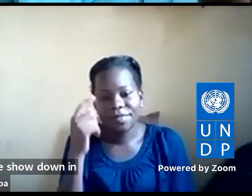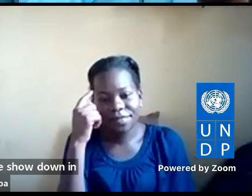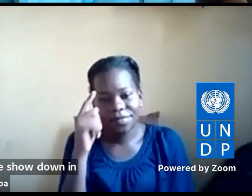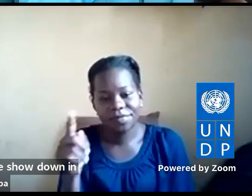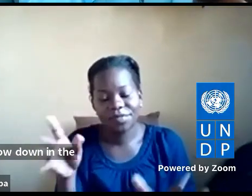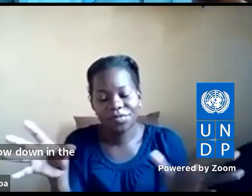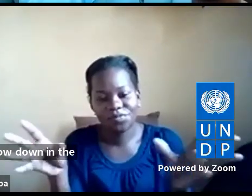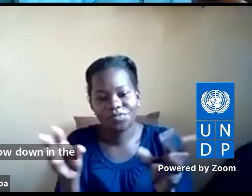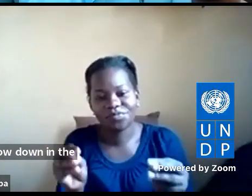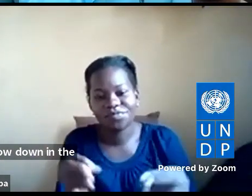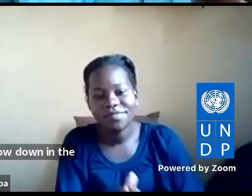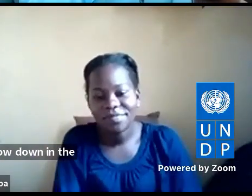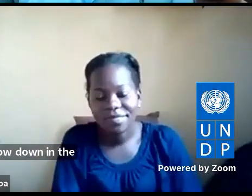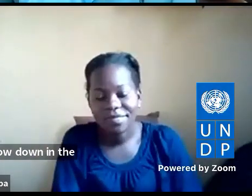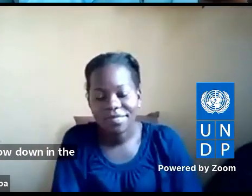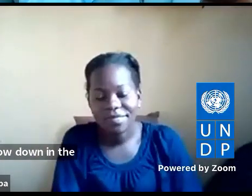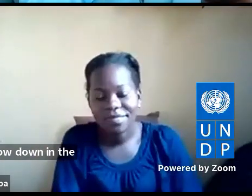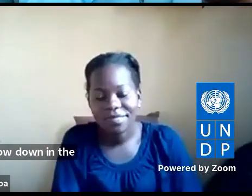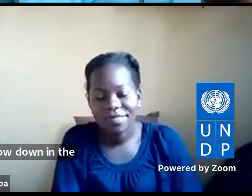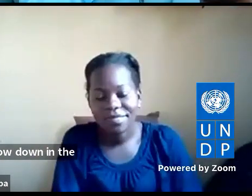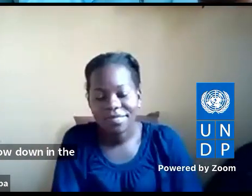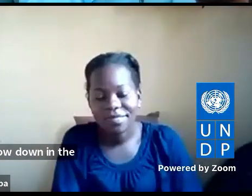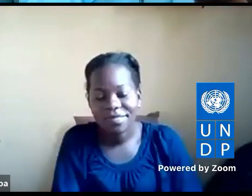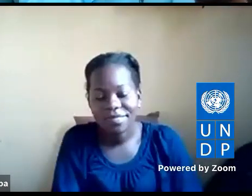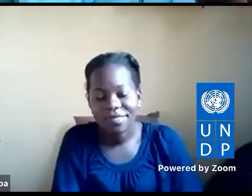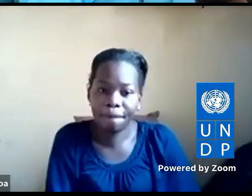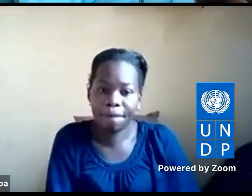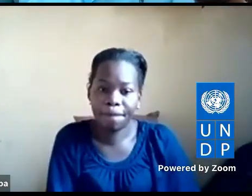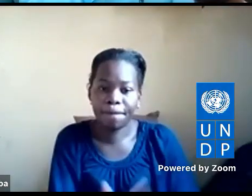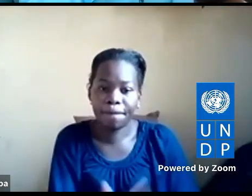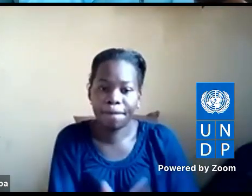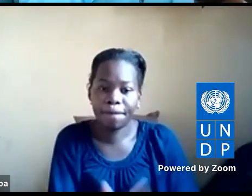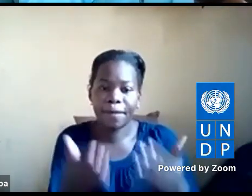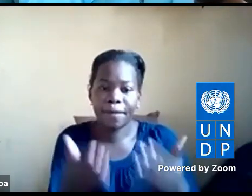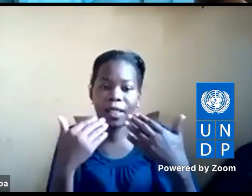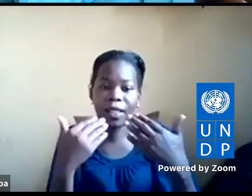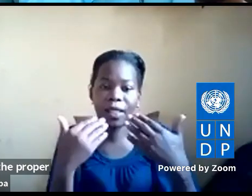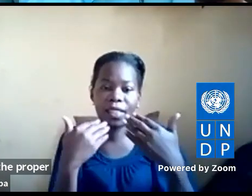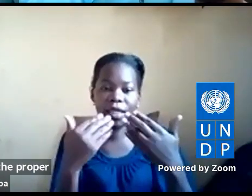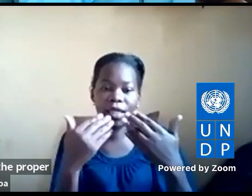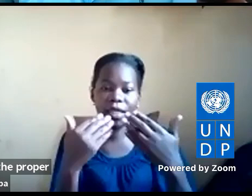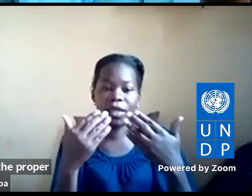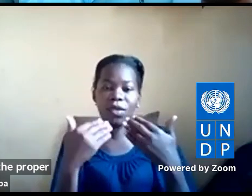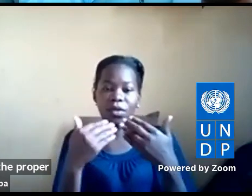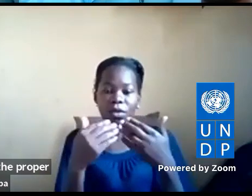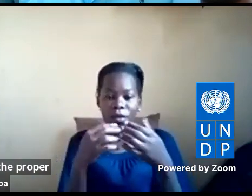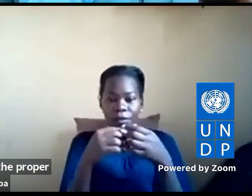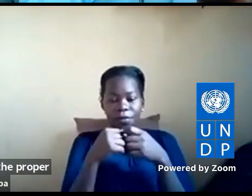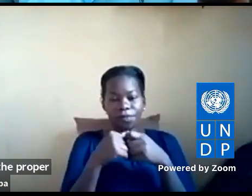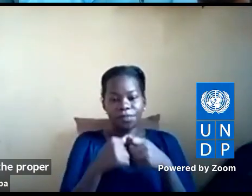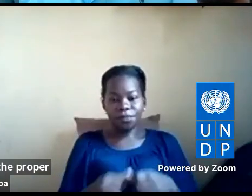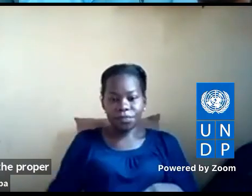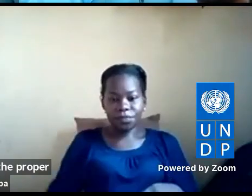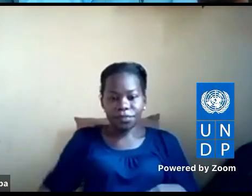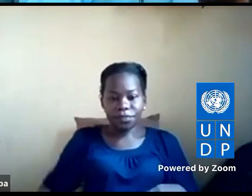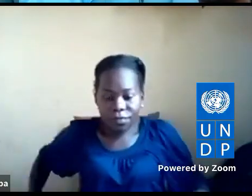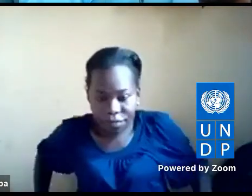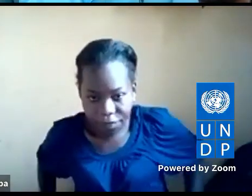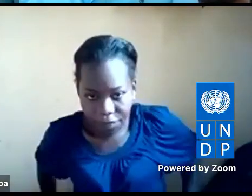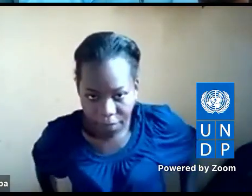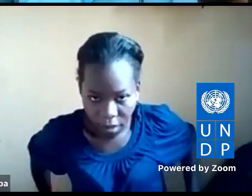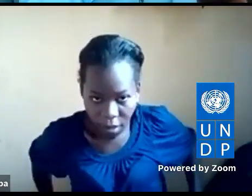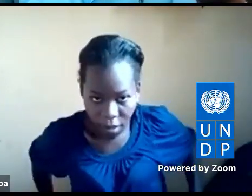Thank you. Thank you very much. Those are real parting shots. Yes, it's going to be a proper showdown, because we are really excited.